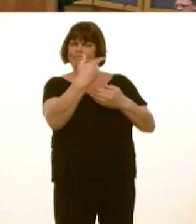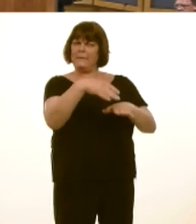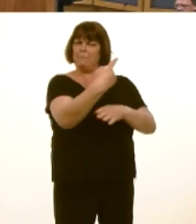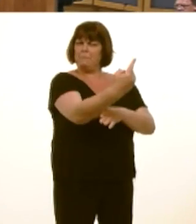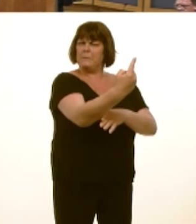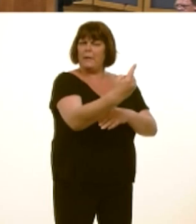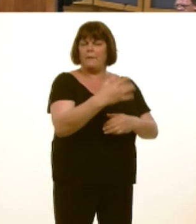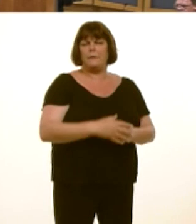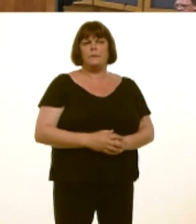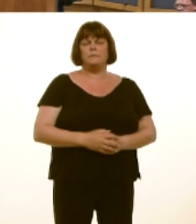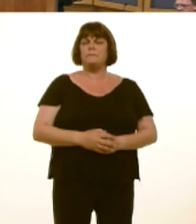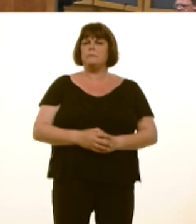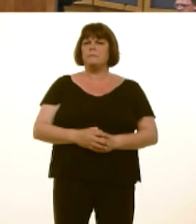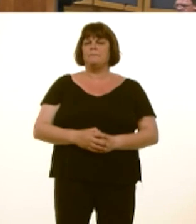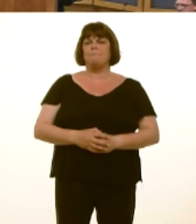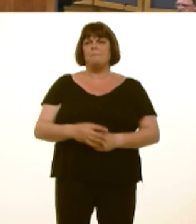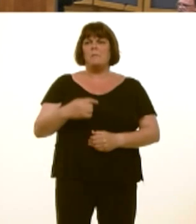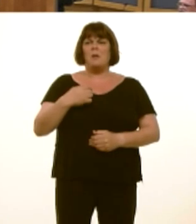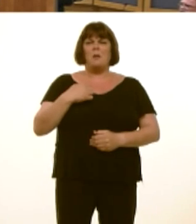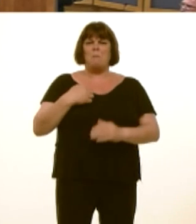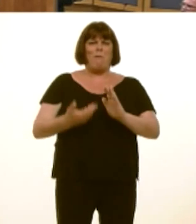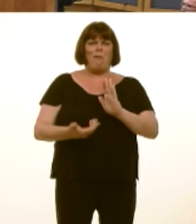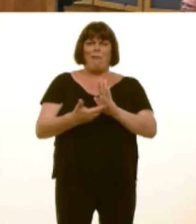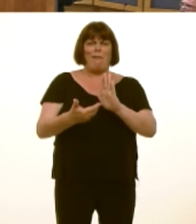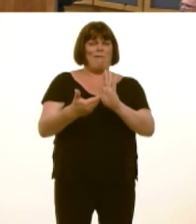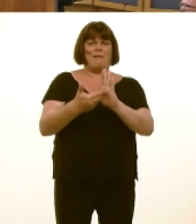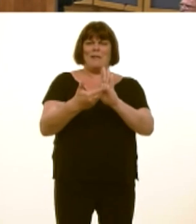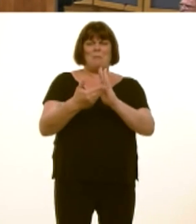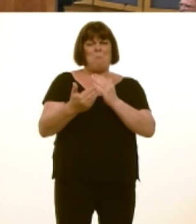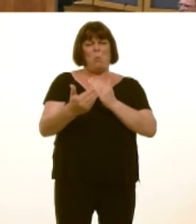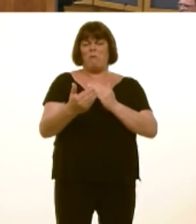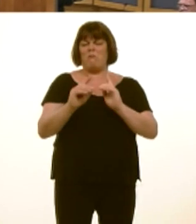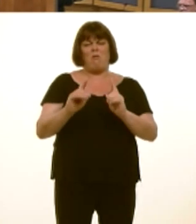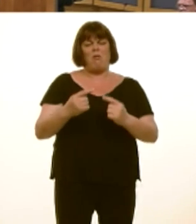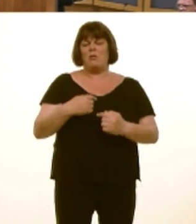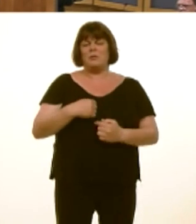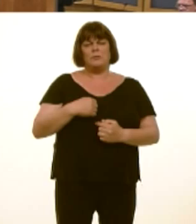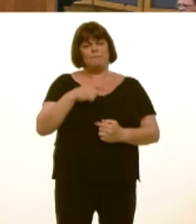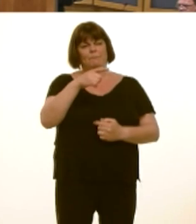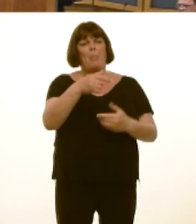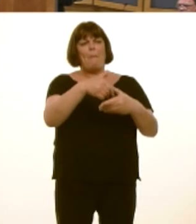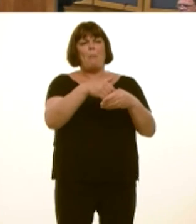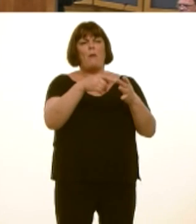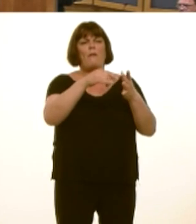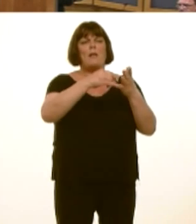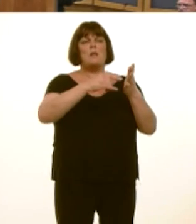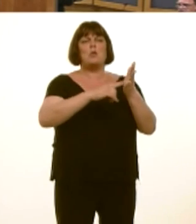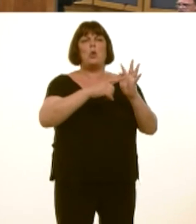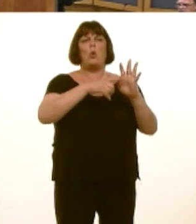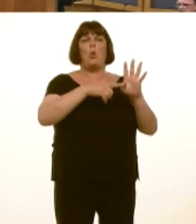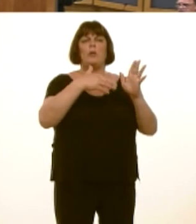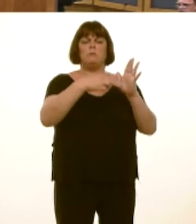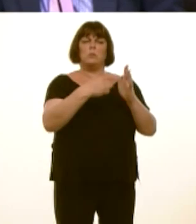I don't think I can go beyond the words that the member for Is-deitlau has used. What struck